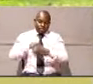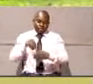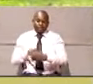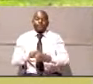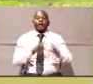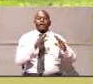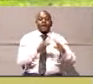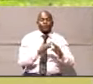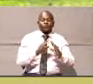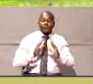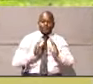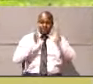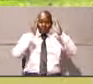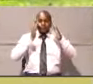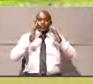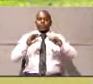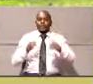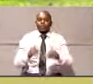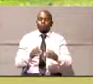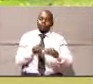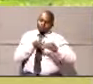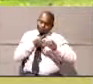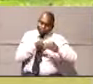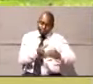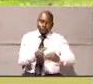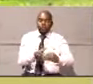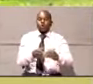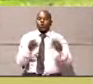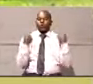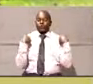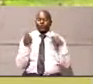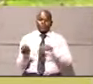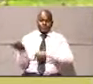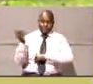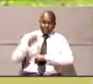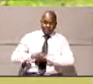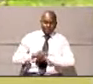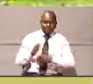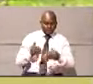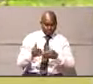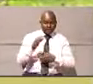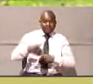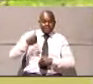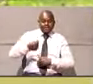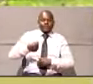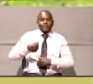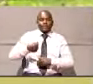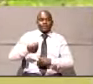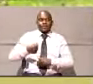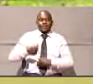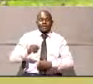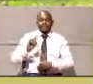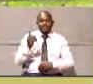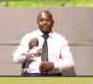and he will take the mantle when the official date comes. That will be somewhere next year.